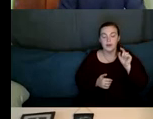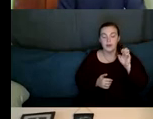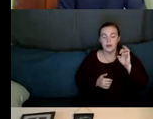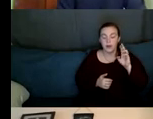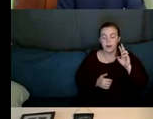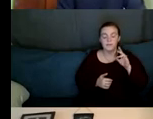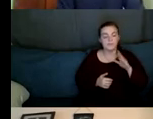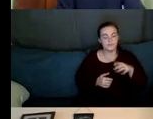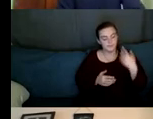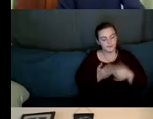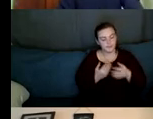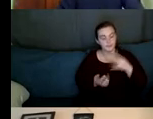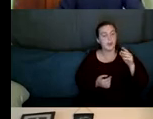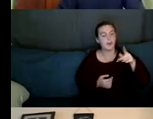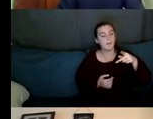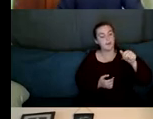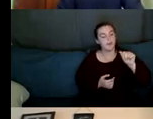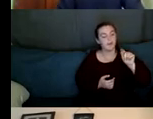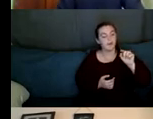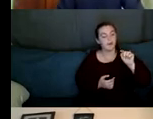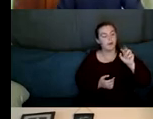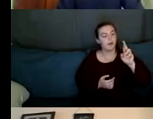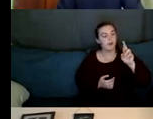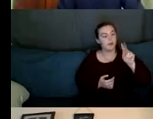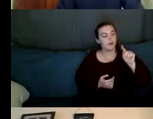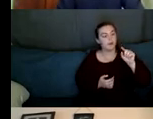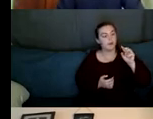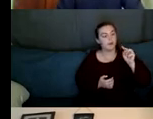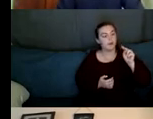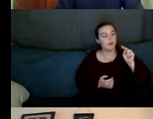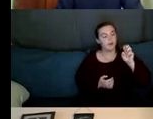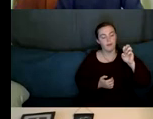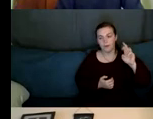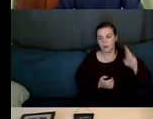So I personally am a big fan of a Saturday event.